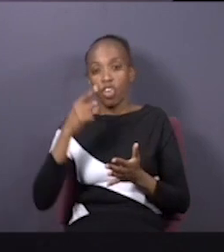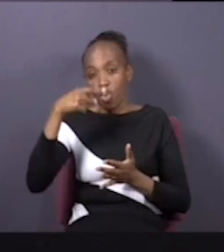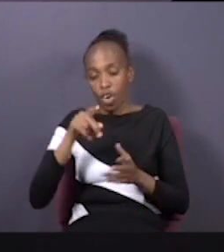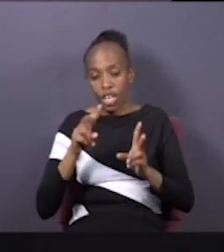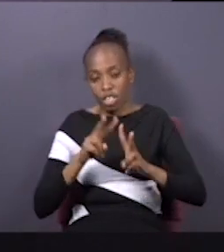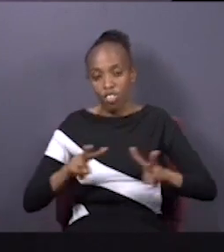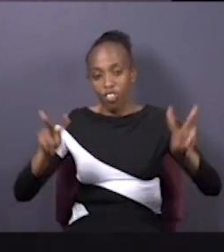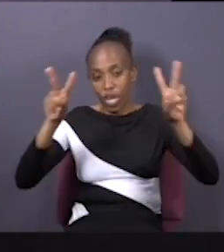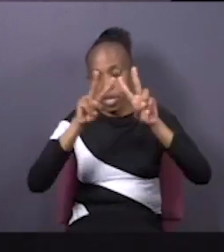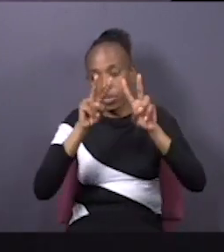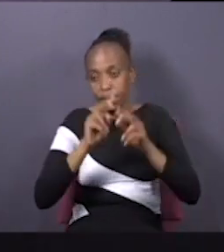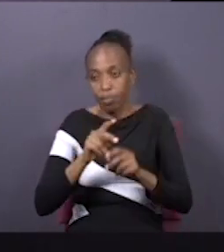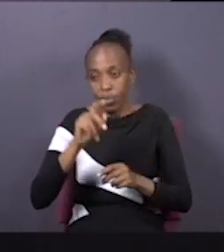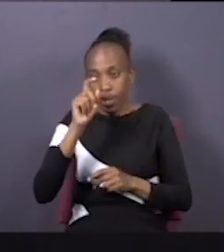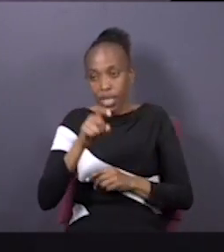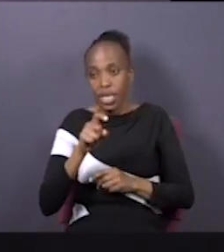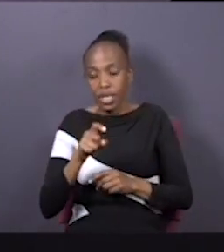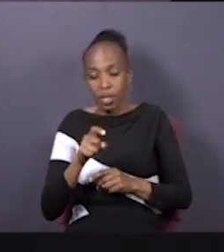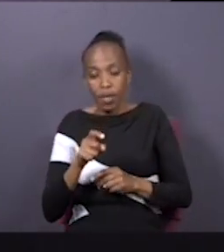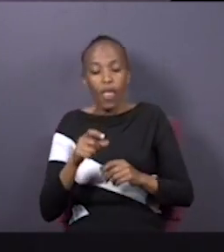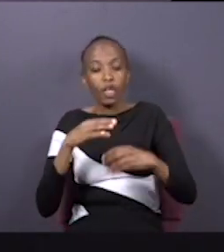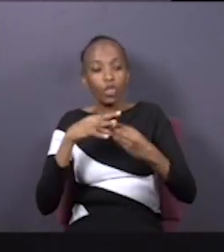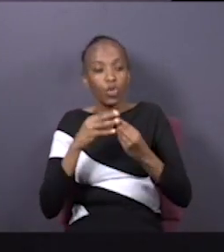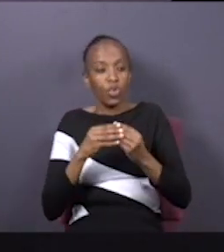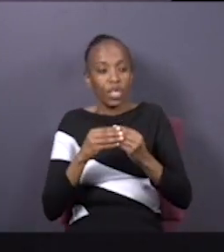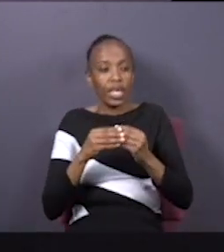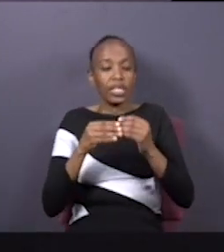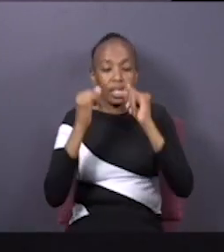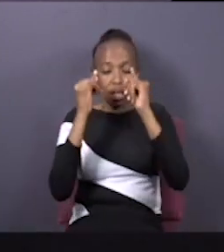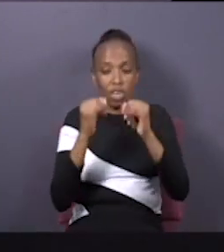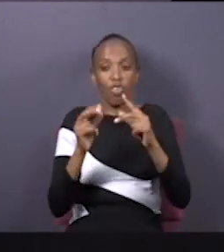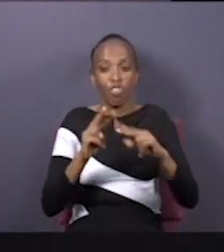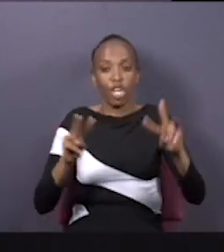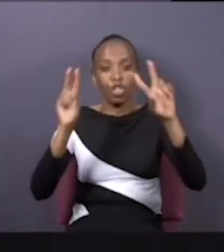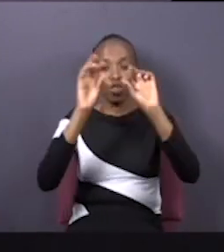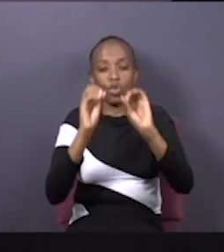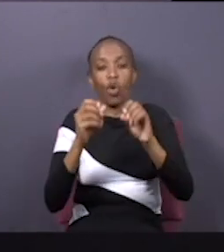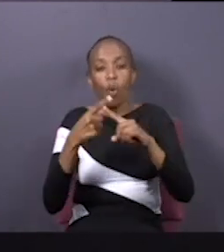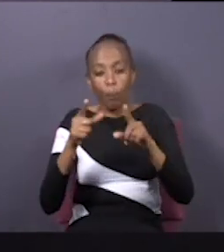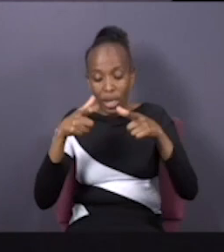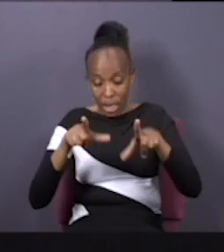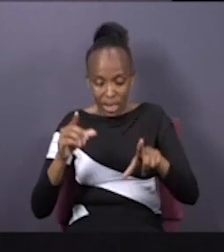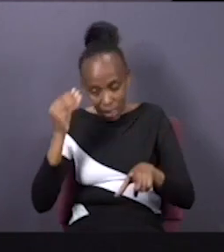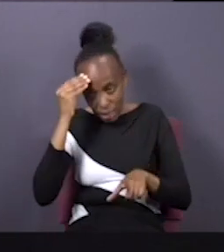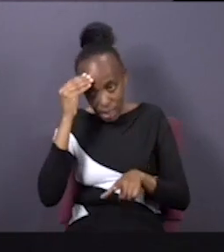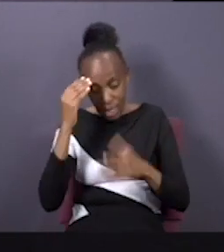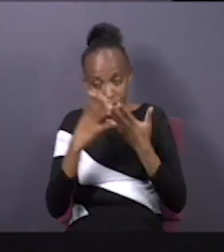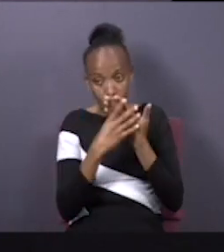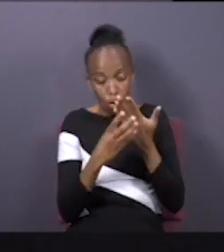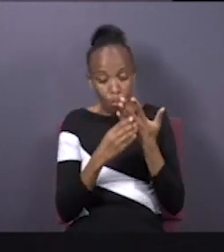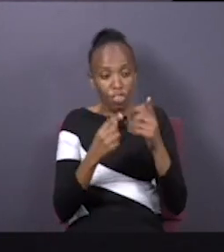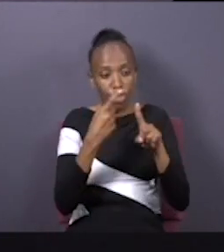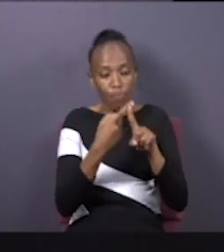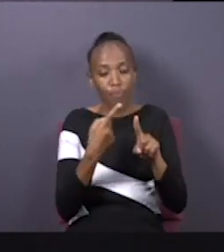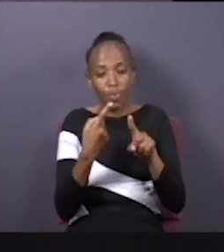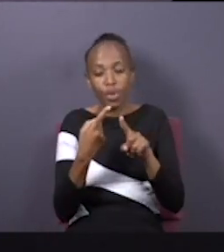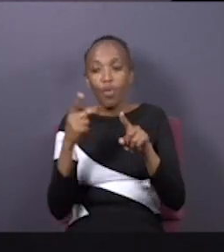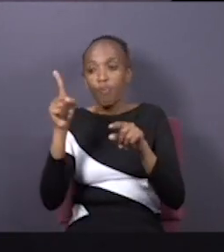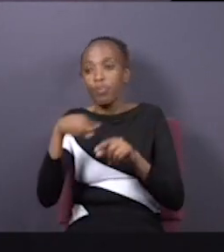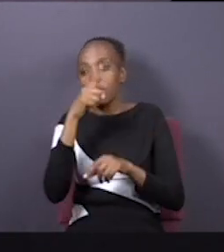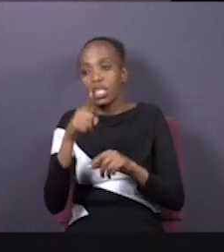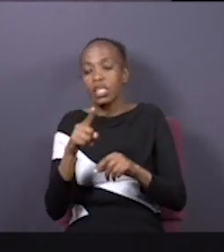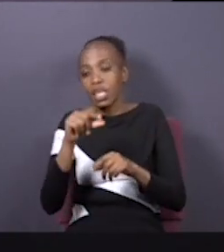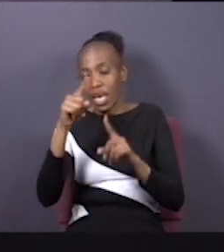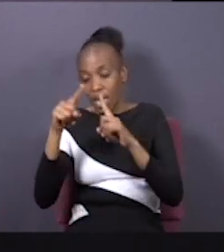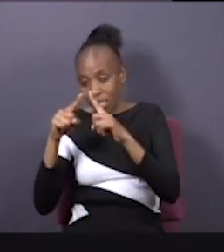right values. We don't need to reinvent the wheel, as it were. Let us learn even from the mistakes of others and